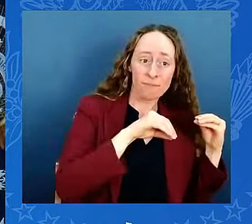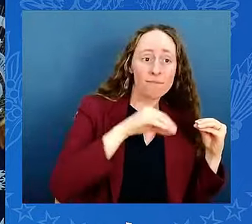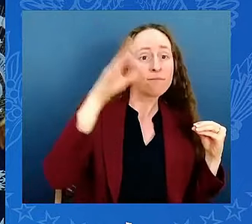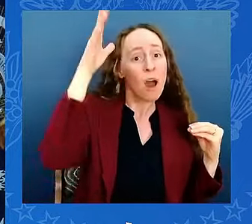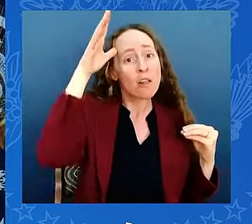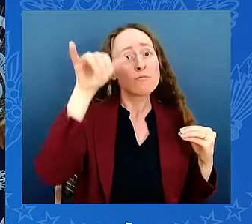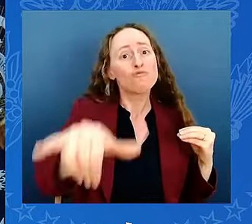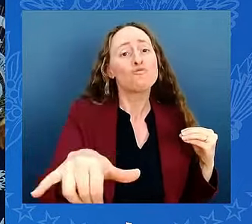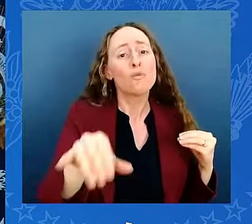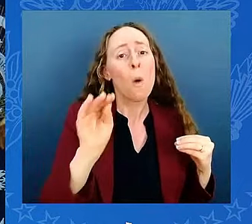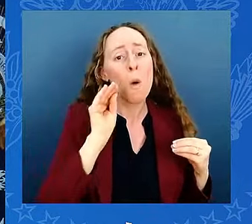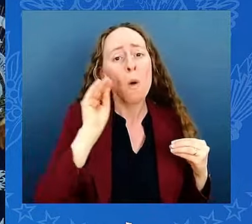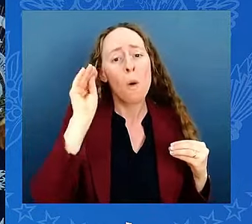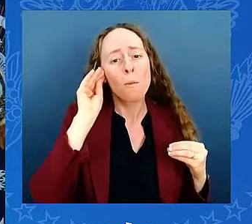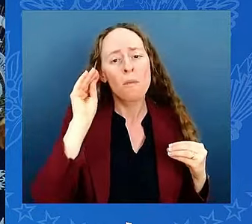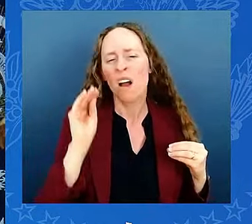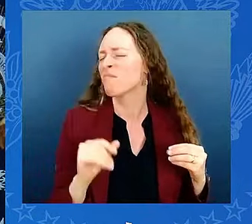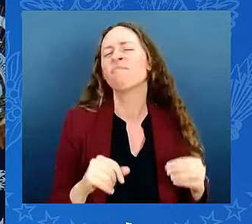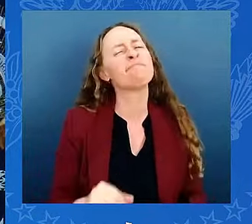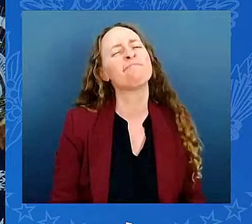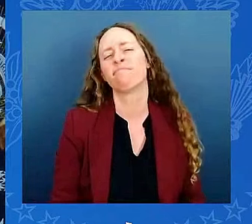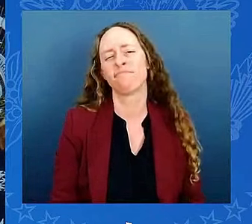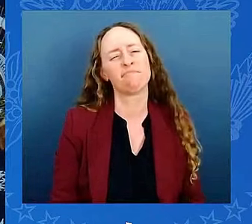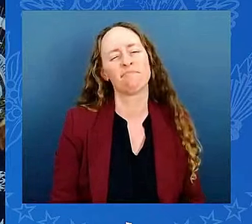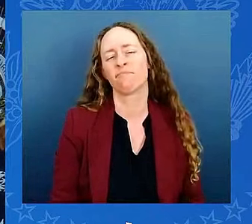women and children were safe from violence.